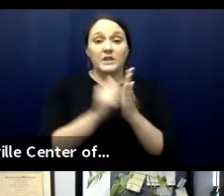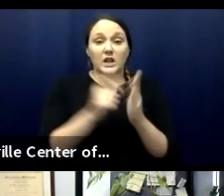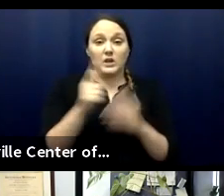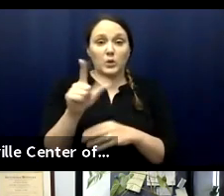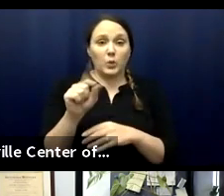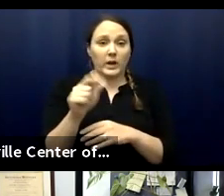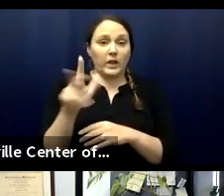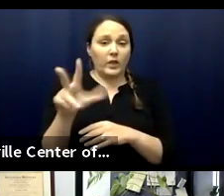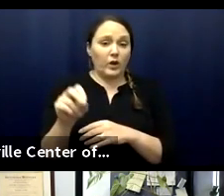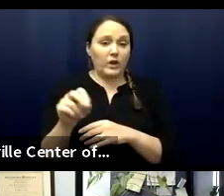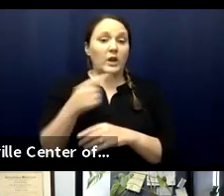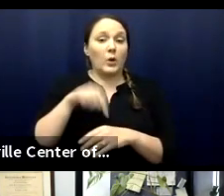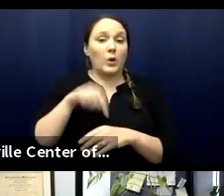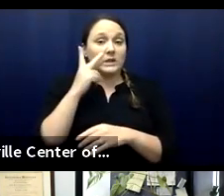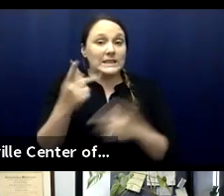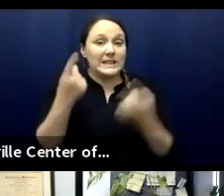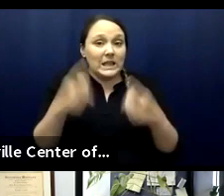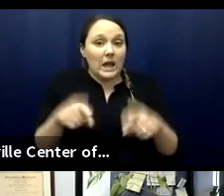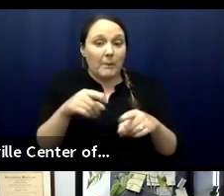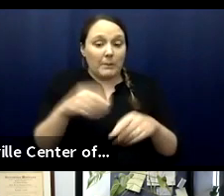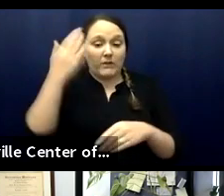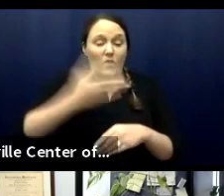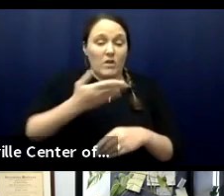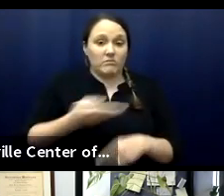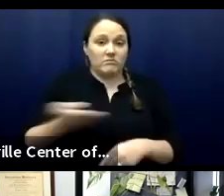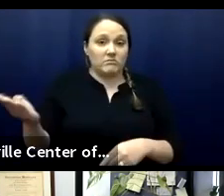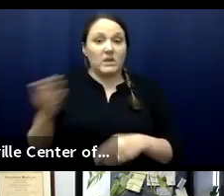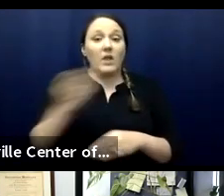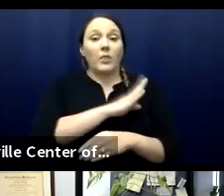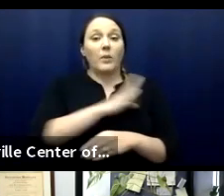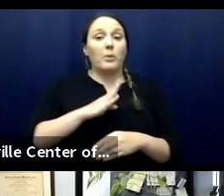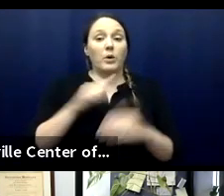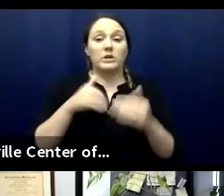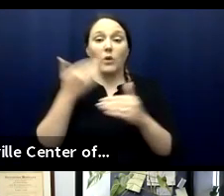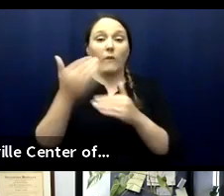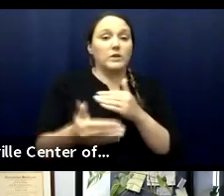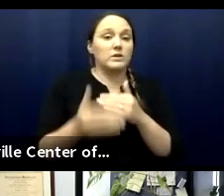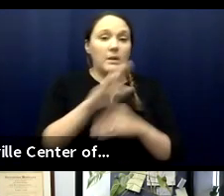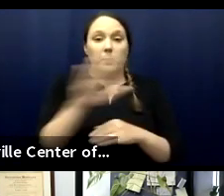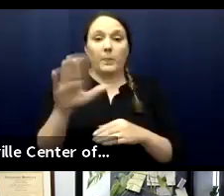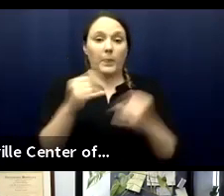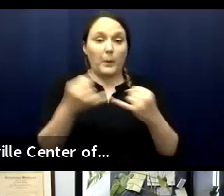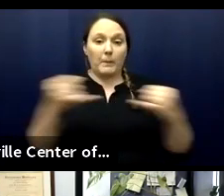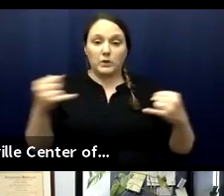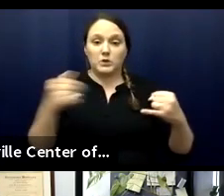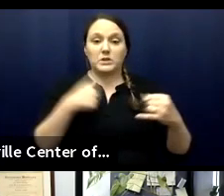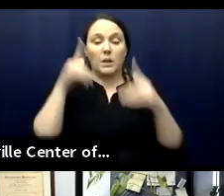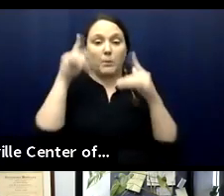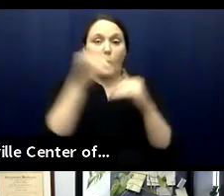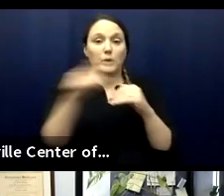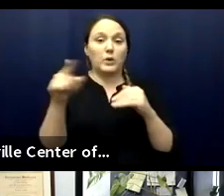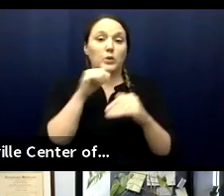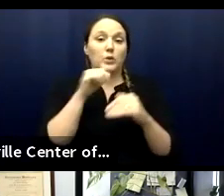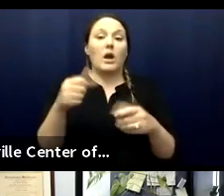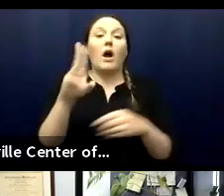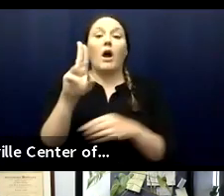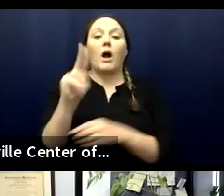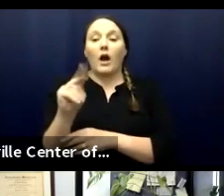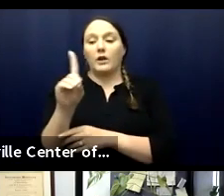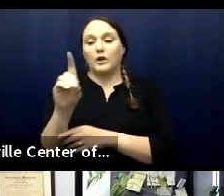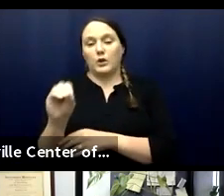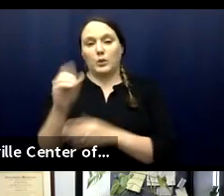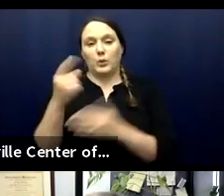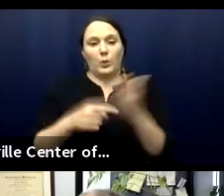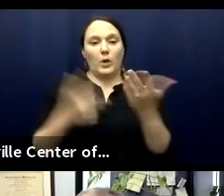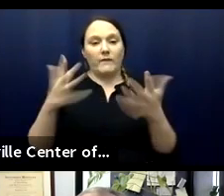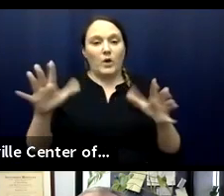seeing it play out in front of our eyes. This board has overstepped numerous boundaries, and I'm here to ask you tonight to undo what you have done. We are watching,